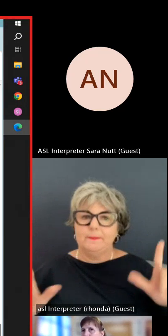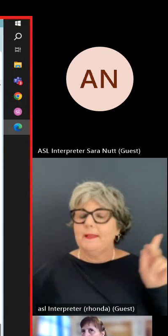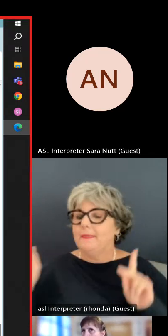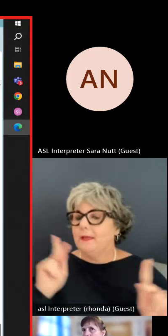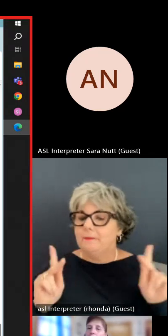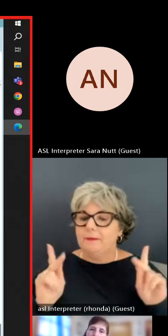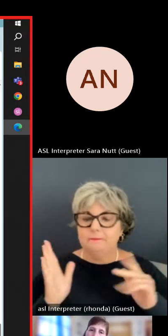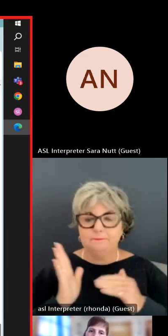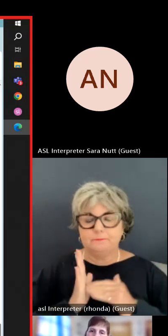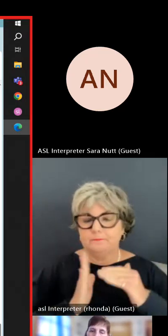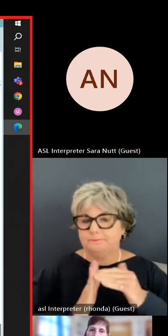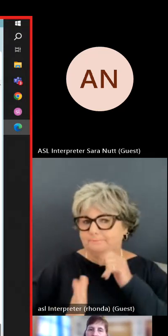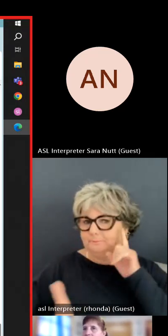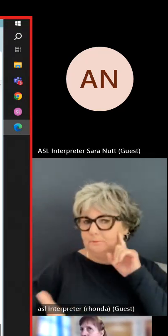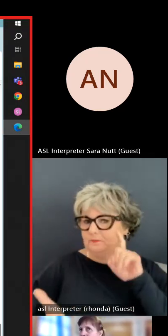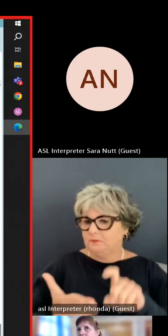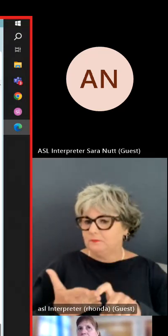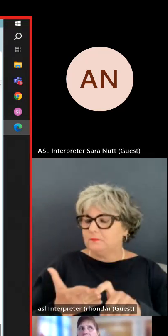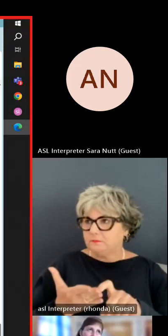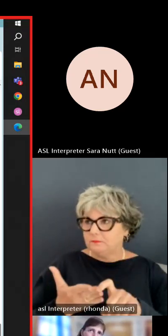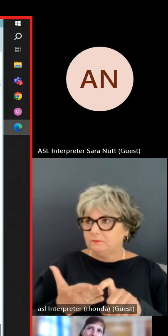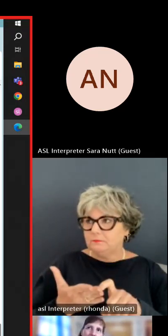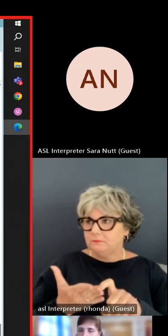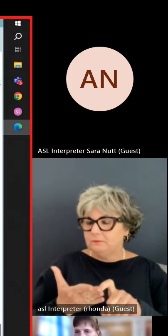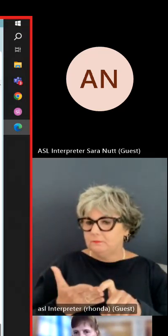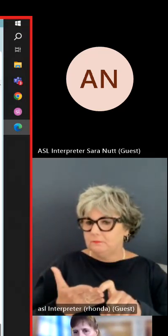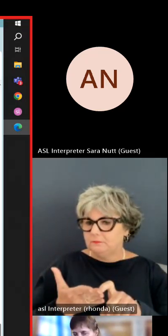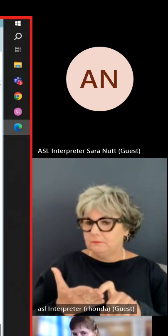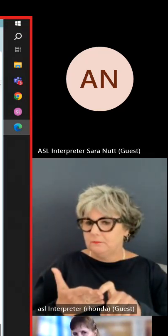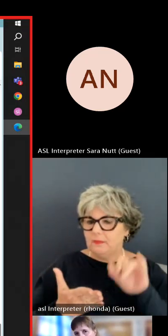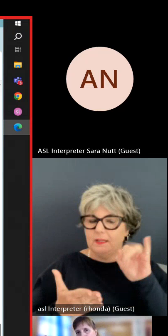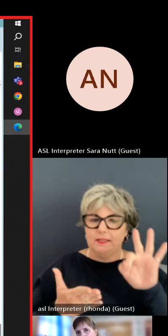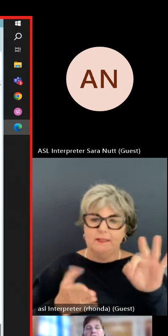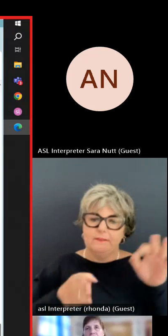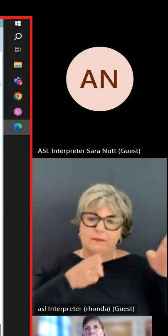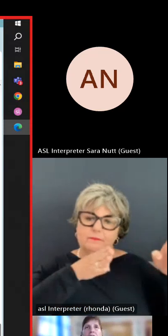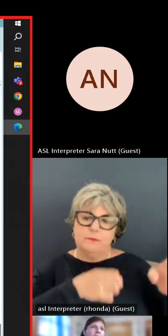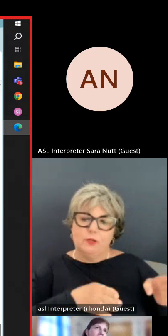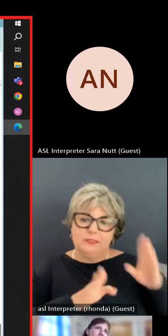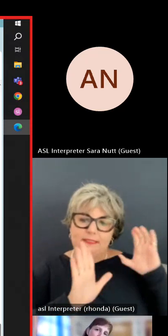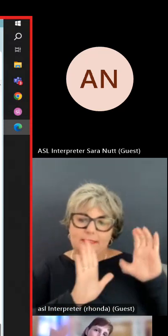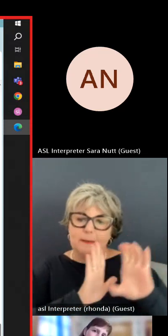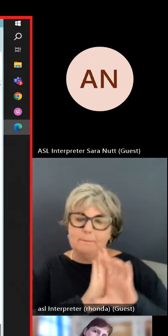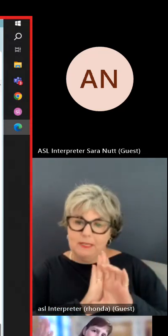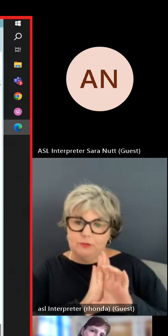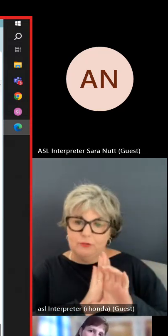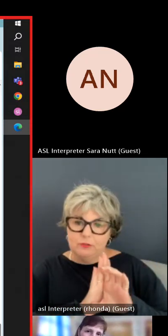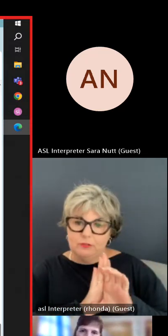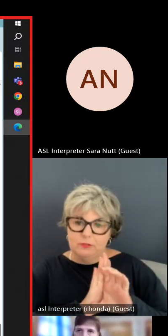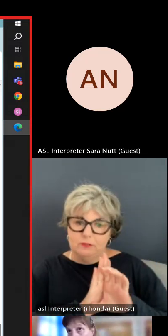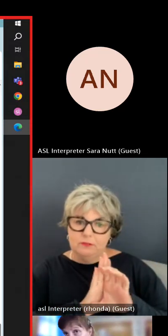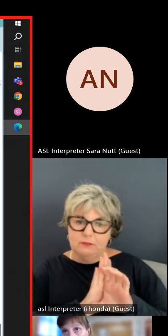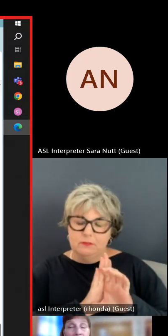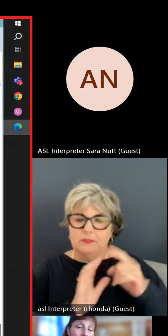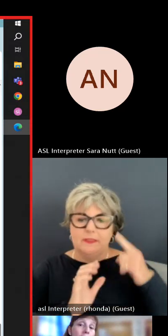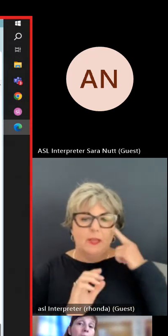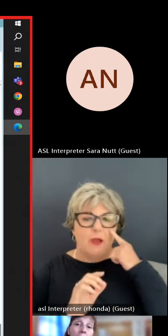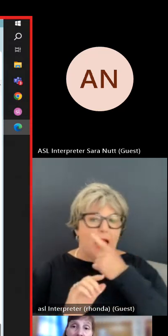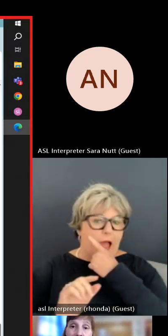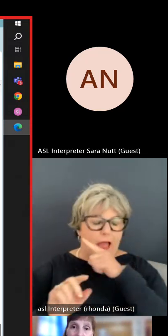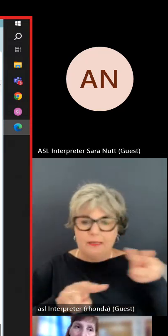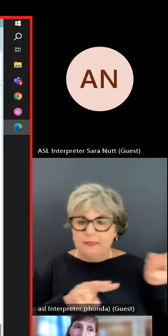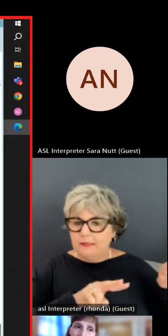don't always notice, is if you have a subject in a picture of the direction that they're looking